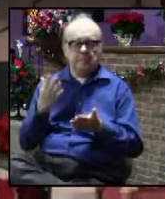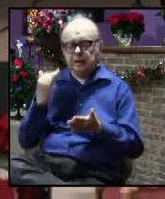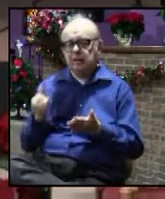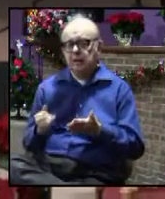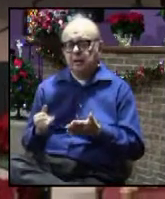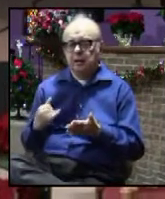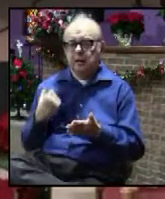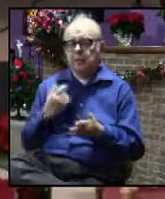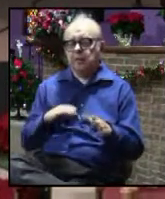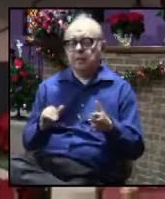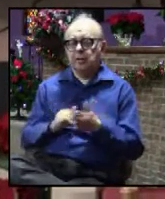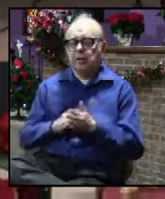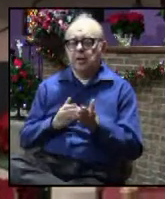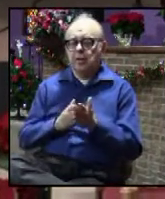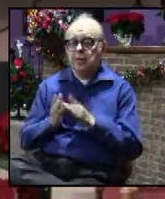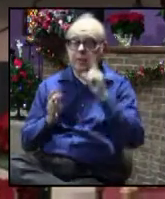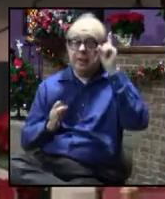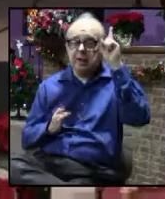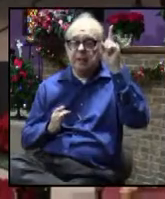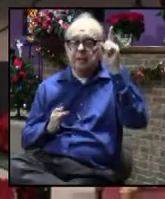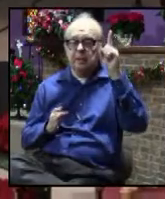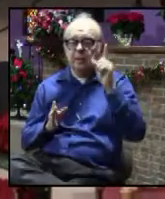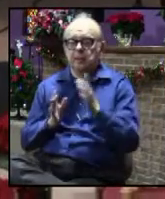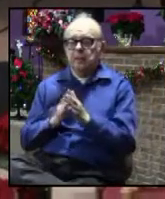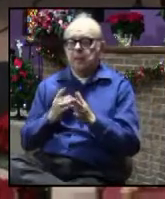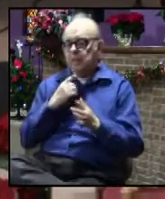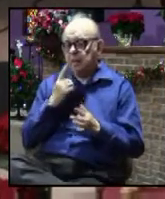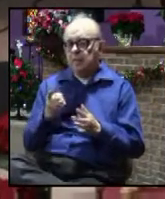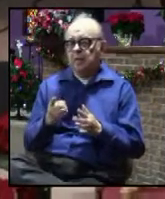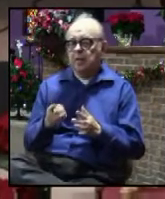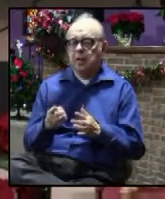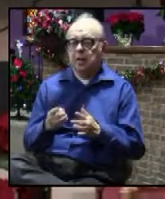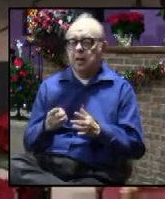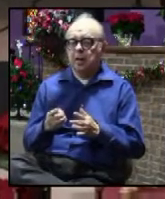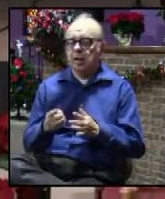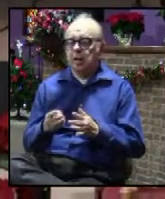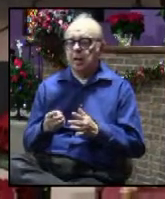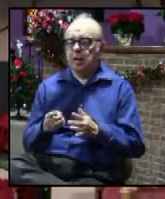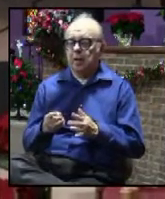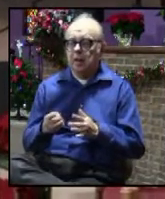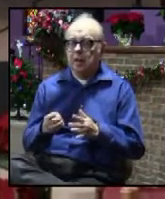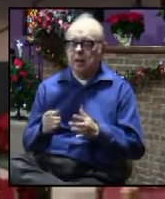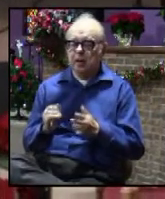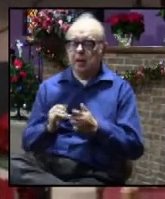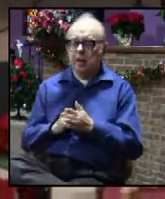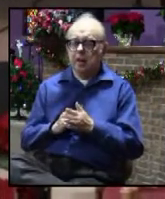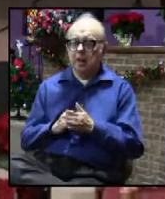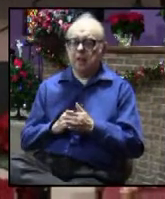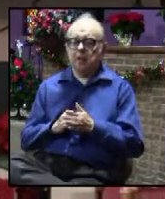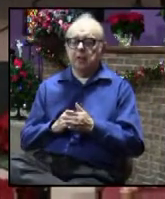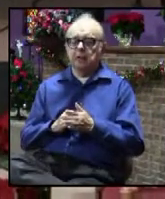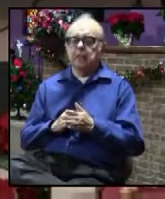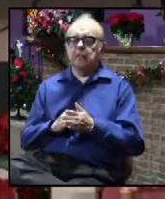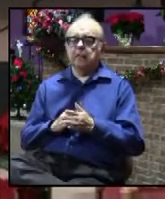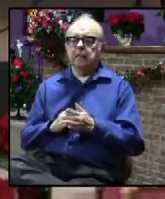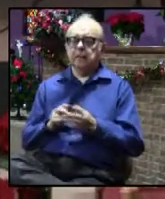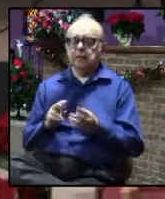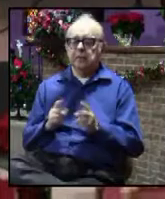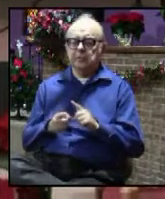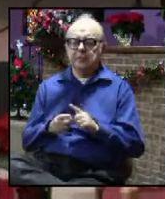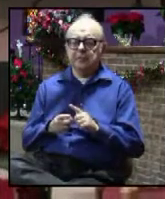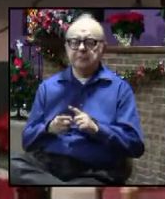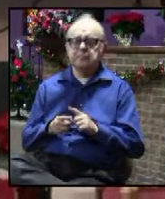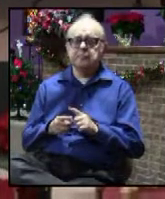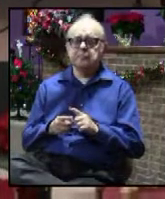Because we can do that through Him. The Bible says this, and this one is a paraphrase, and I like it